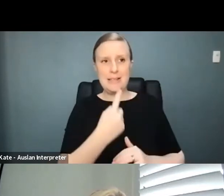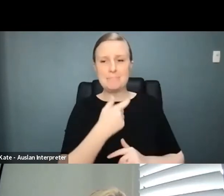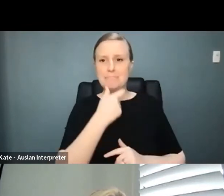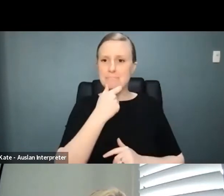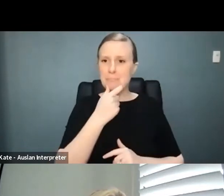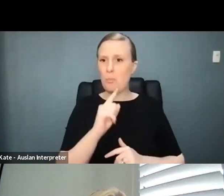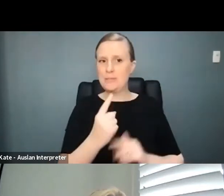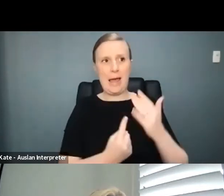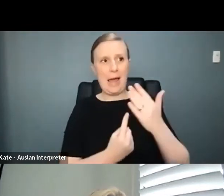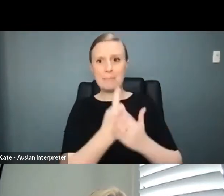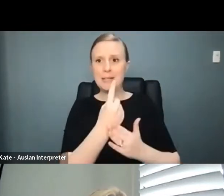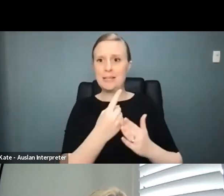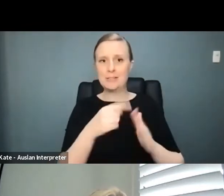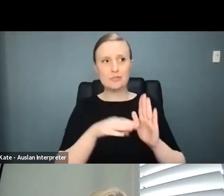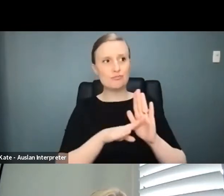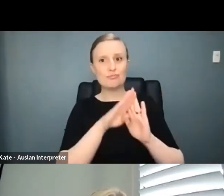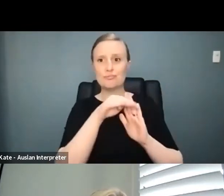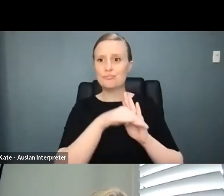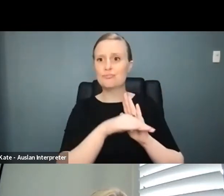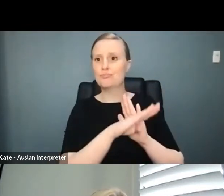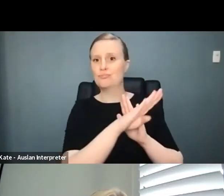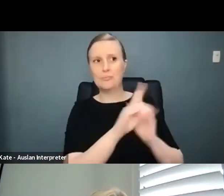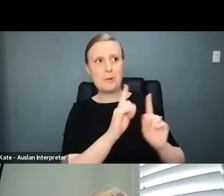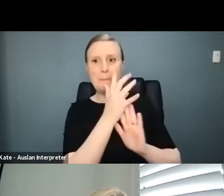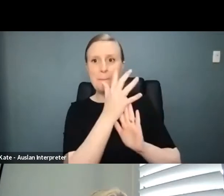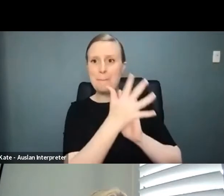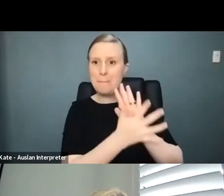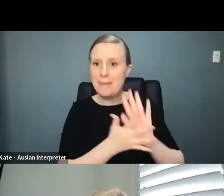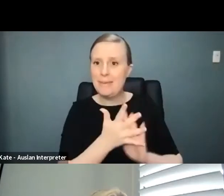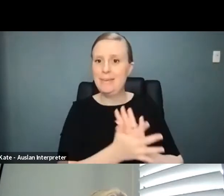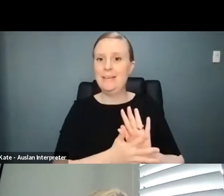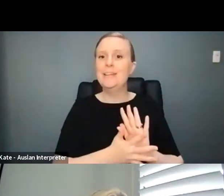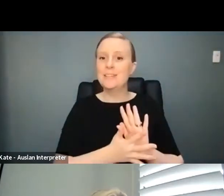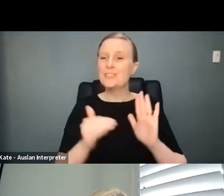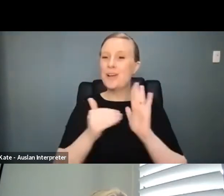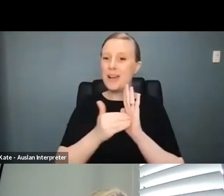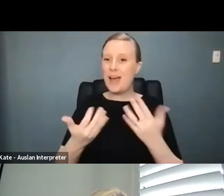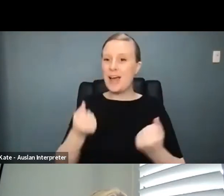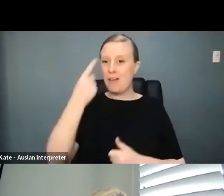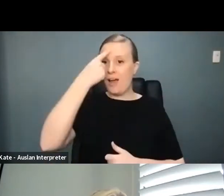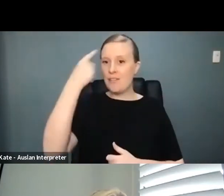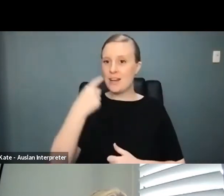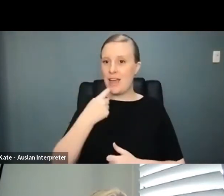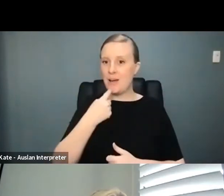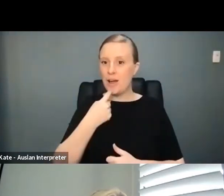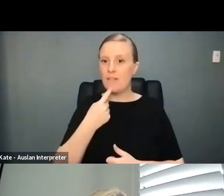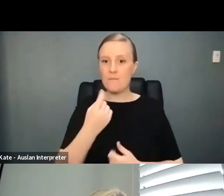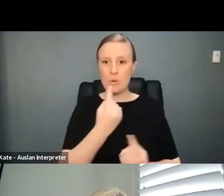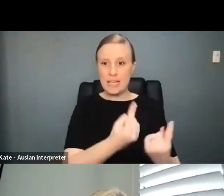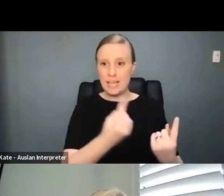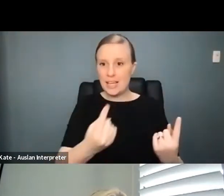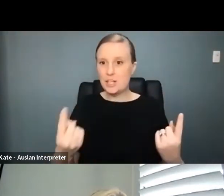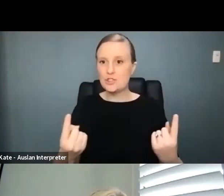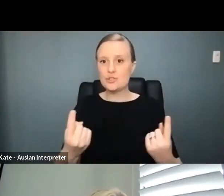a nice half an hour plus to kind of think about, well, from your different perspectives, what stands out for you? What's